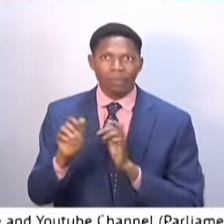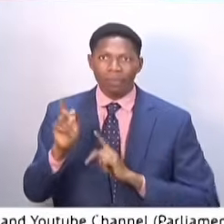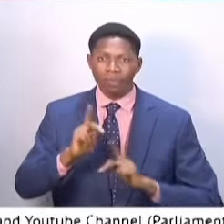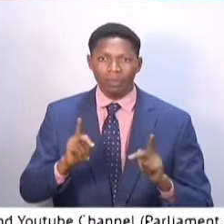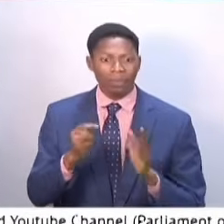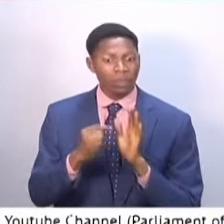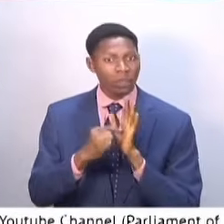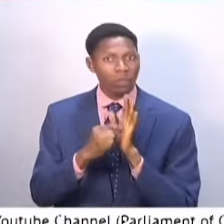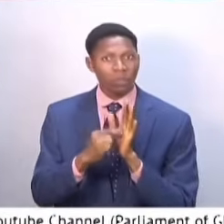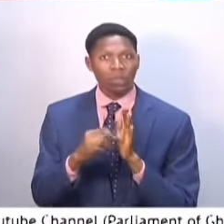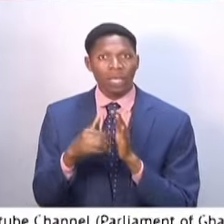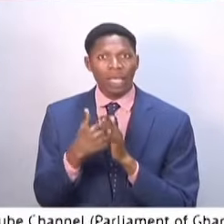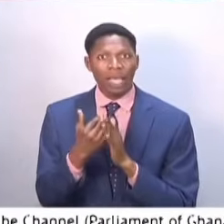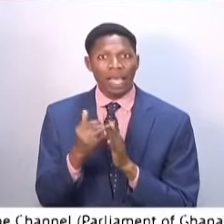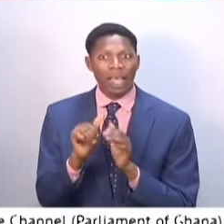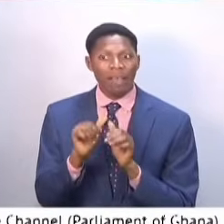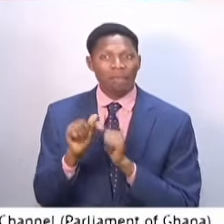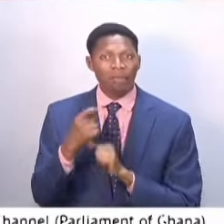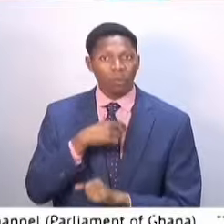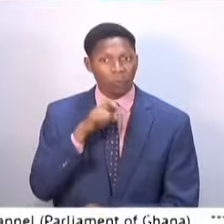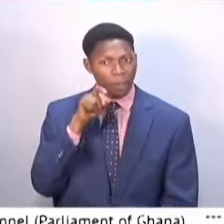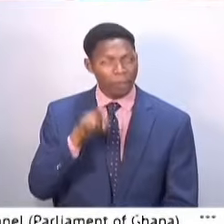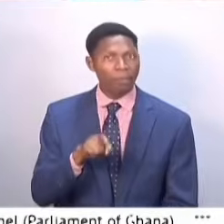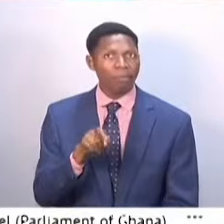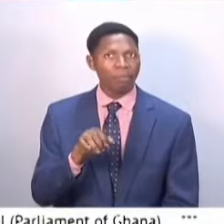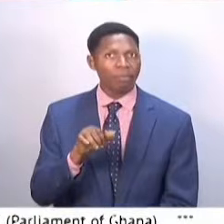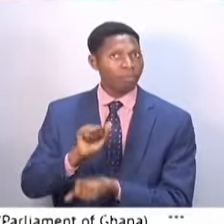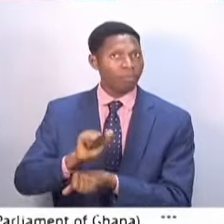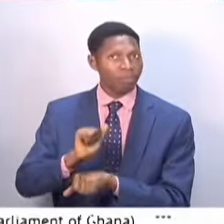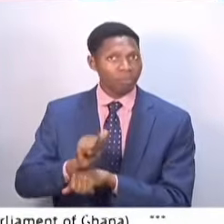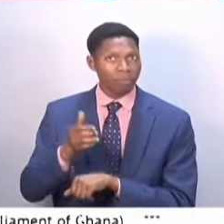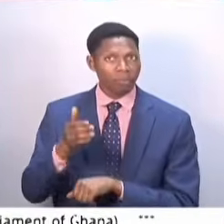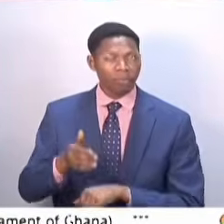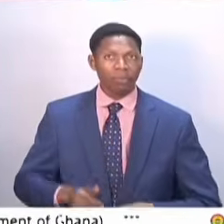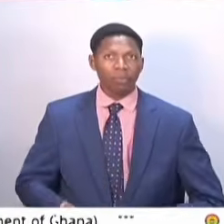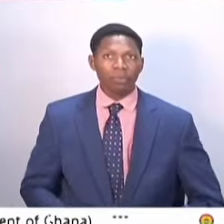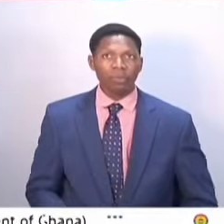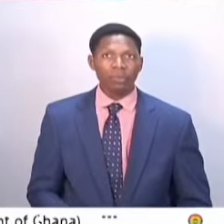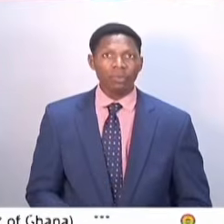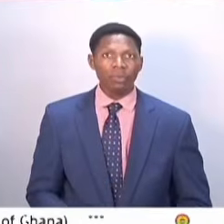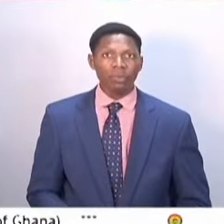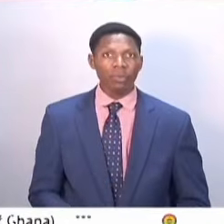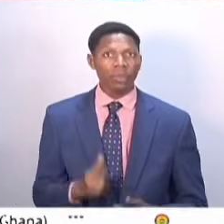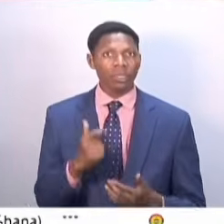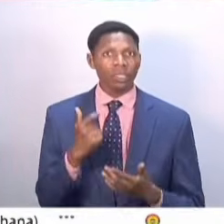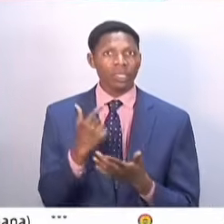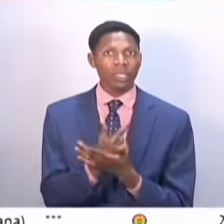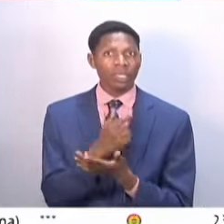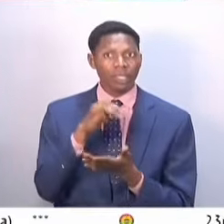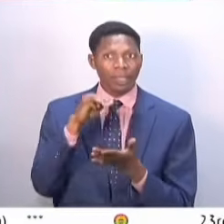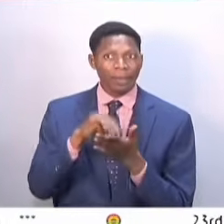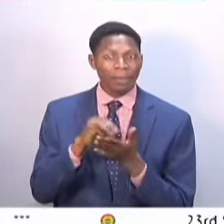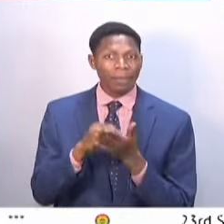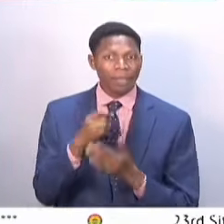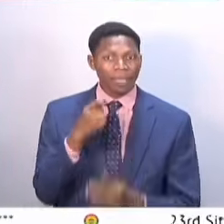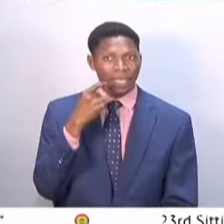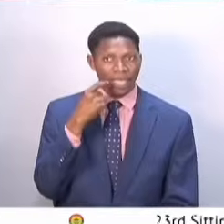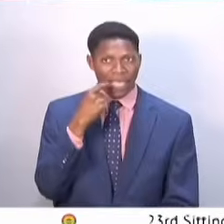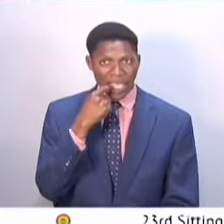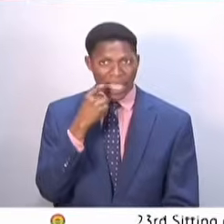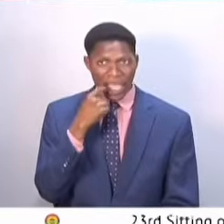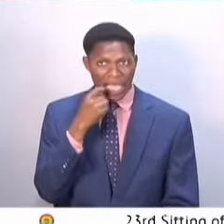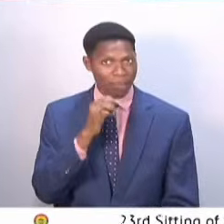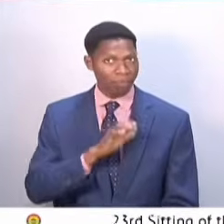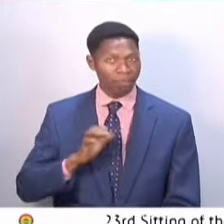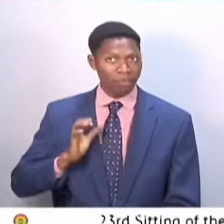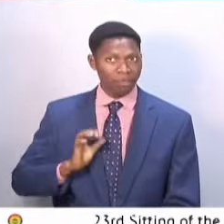shows how far we must go. Mr. Speaker, according to the Ghana Medical and Dental Council,